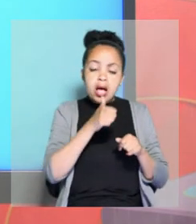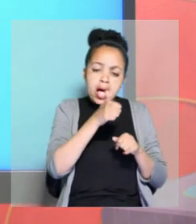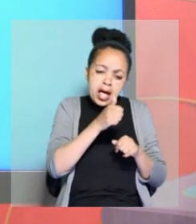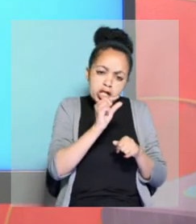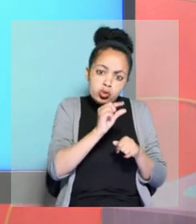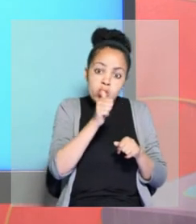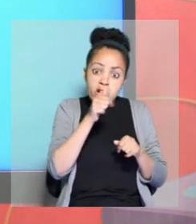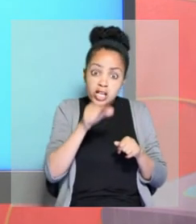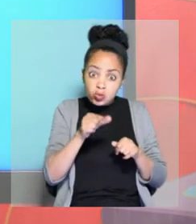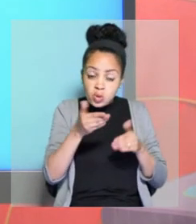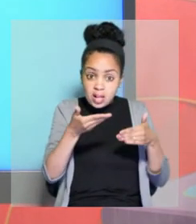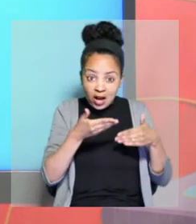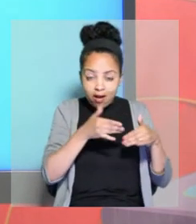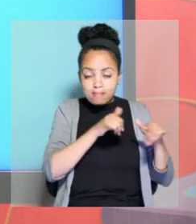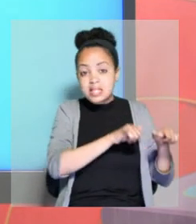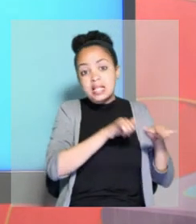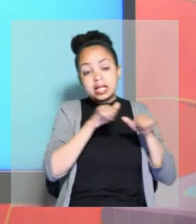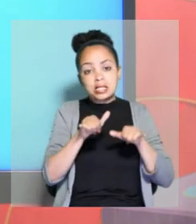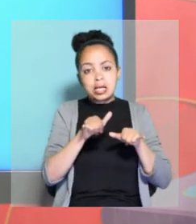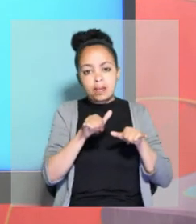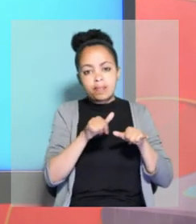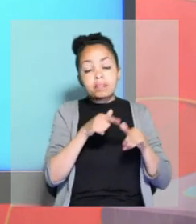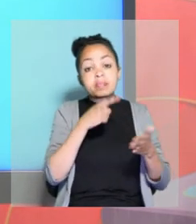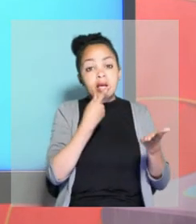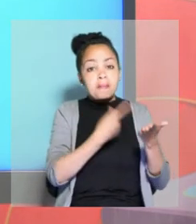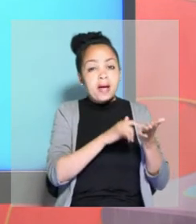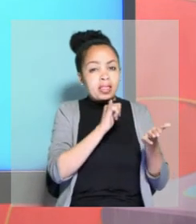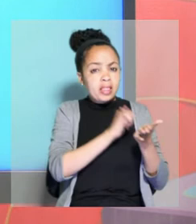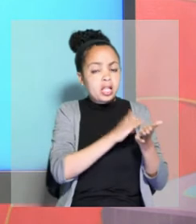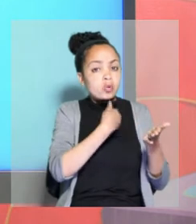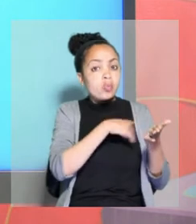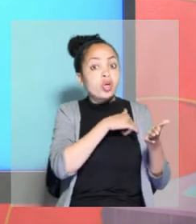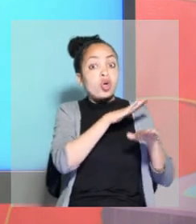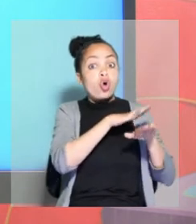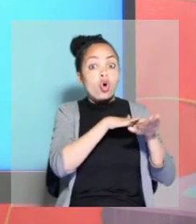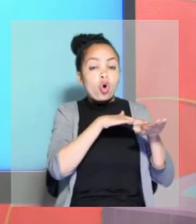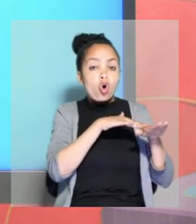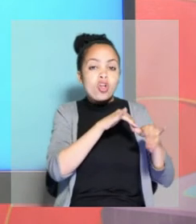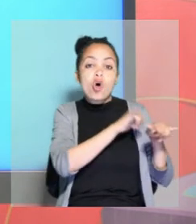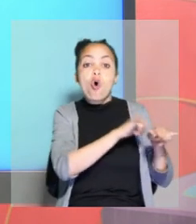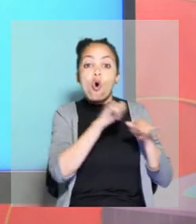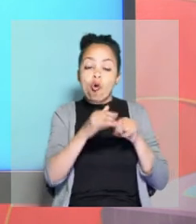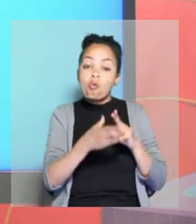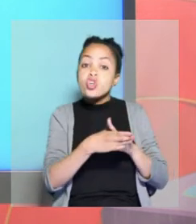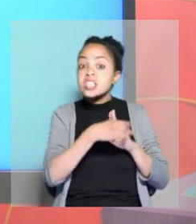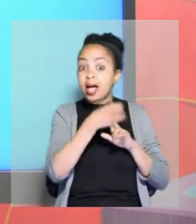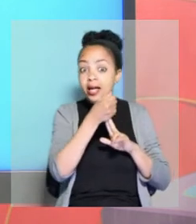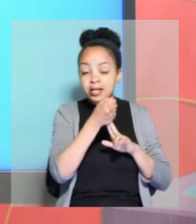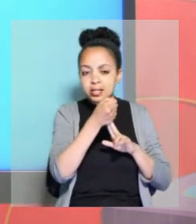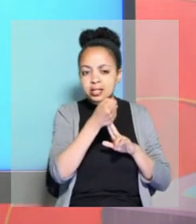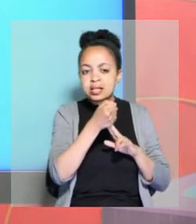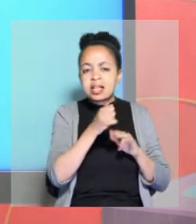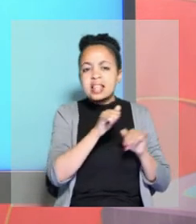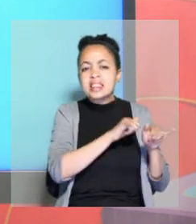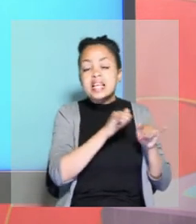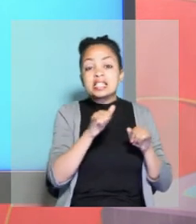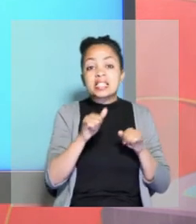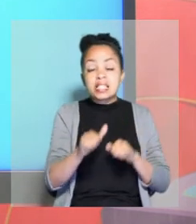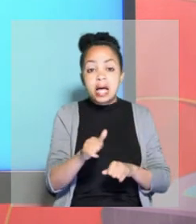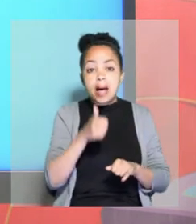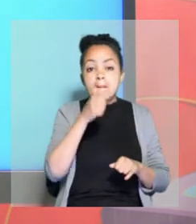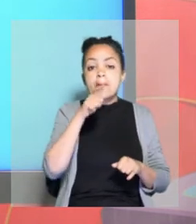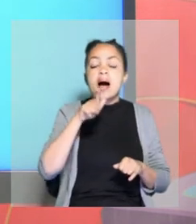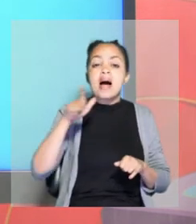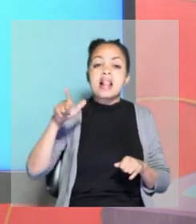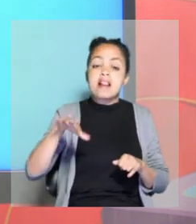small, which come from the same locus. By that, we call this one is said to be homozygous. The same allele found within